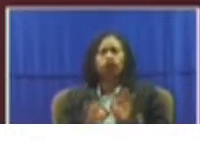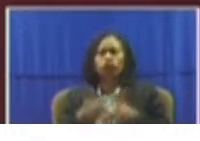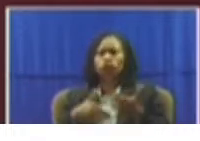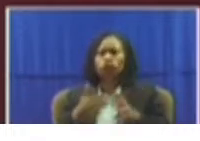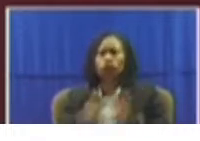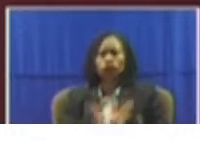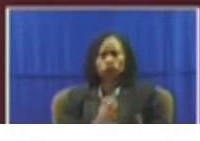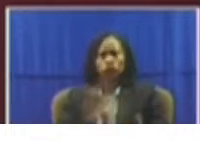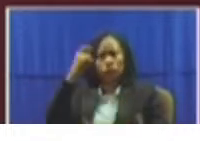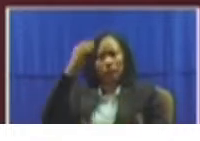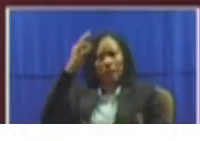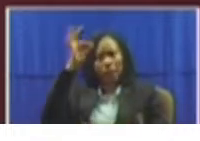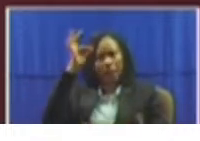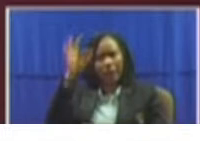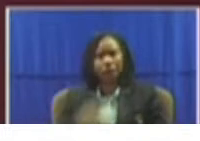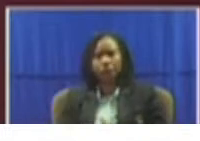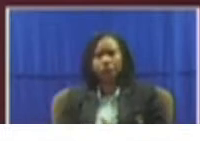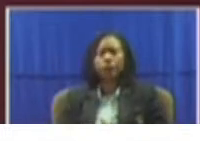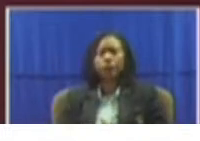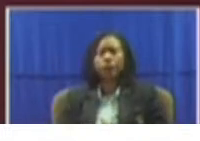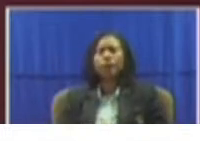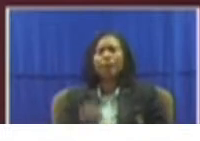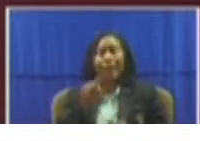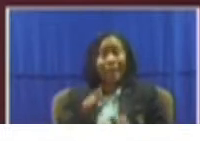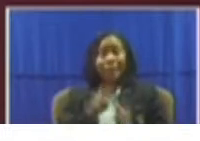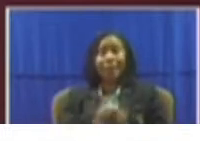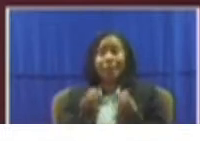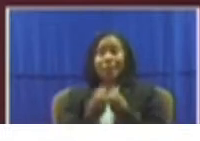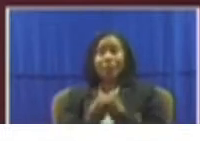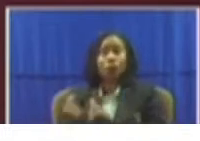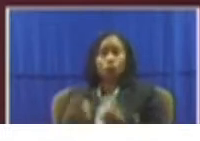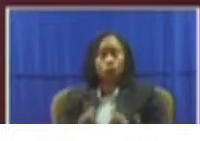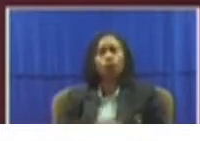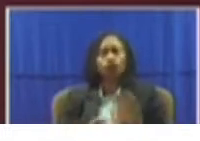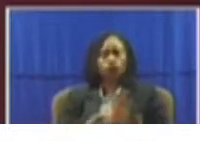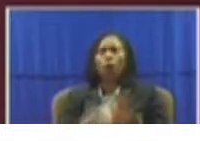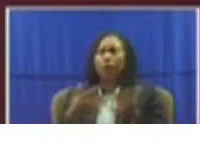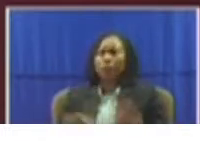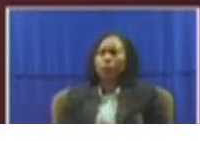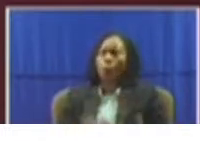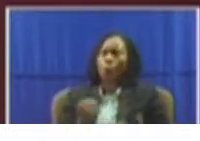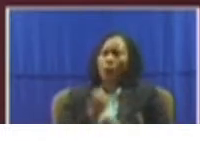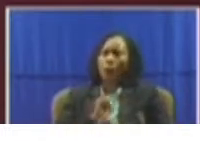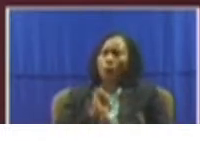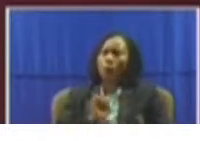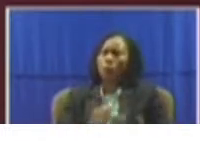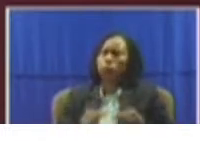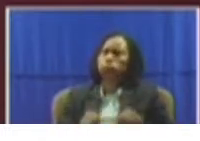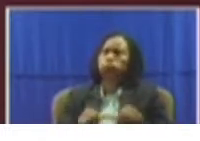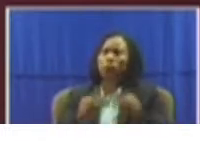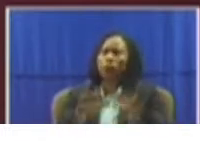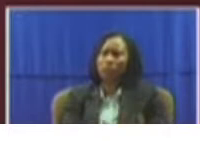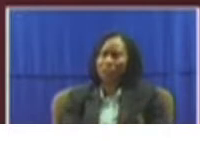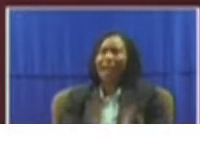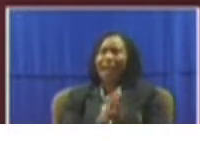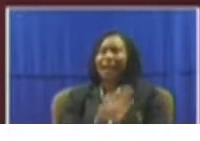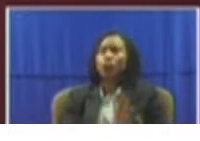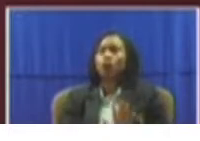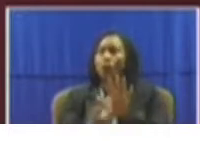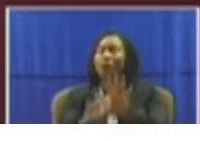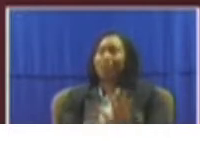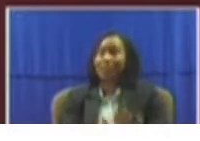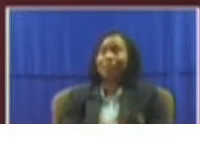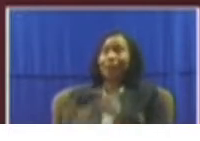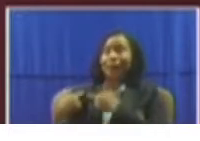democracy provides the necessary checks and balances, independent institutions, and accountability and transparency required